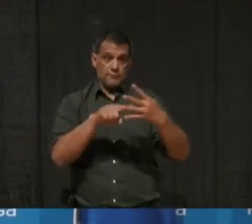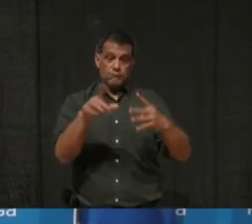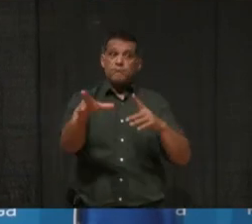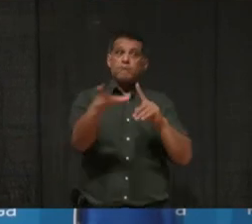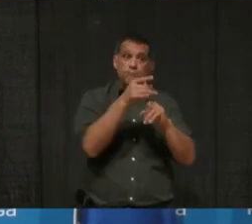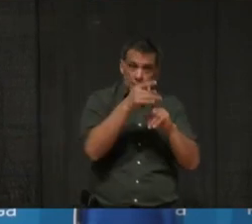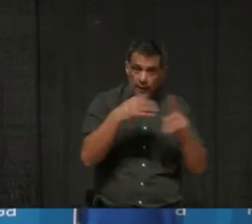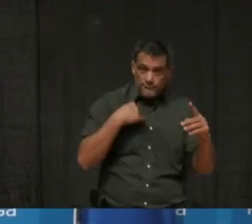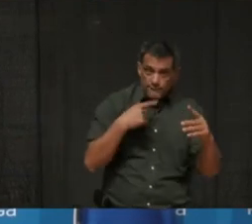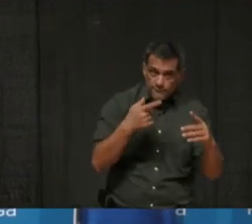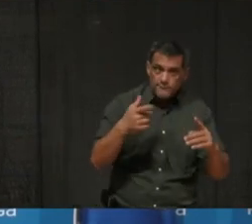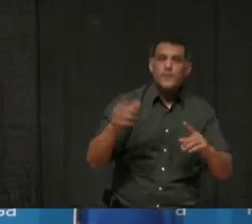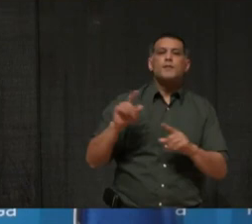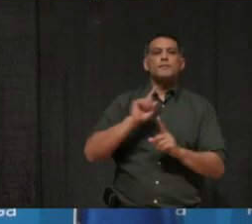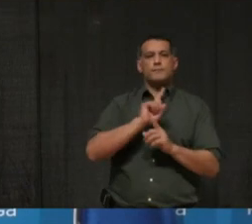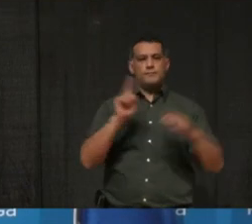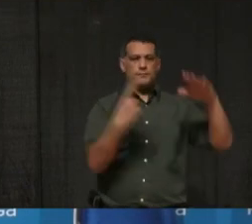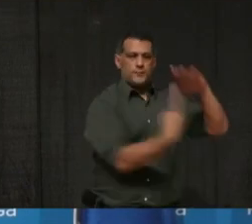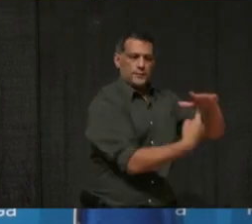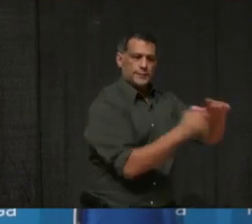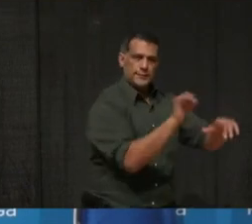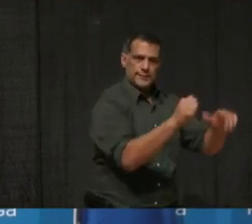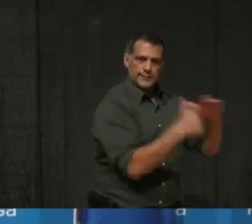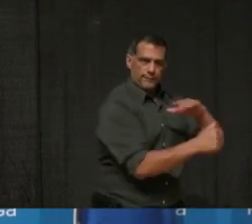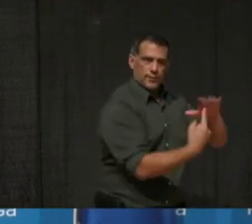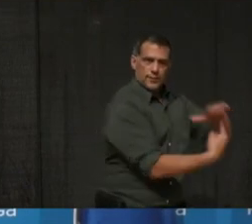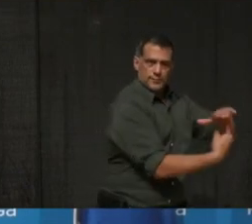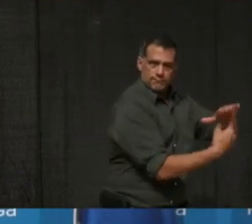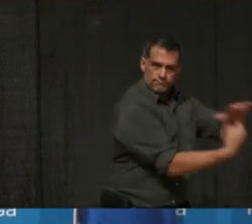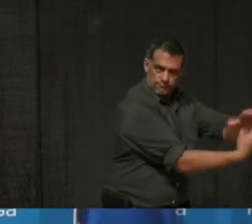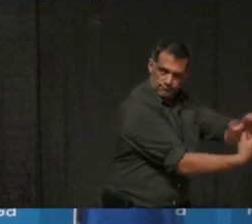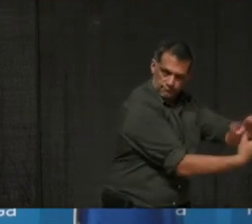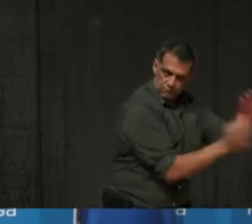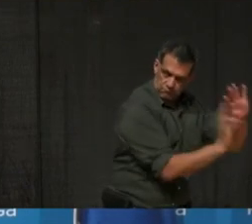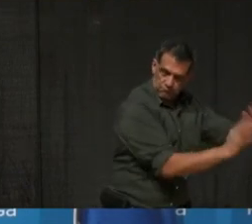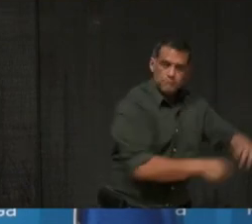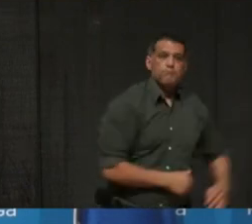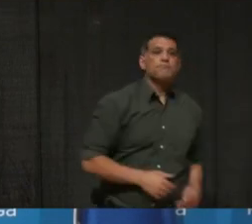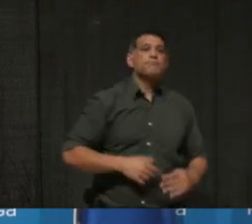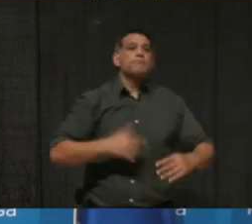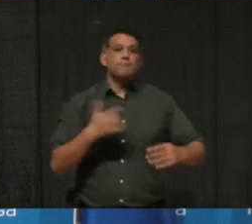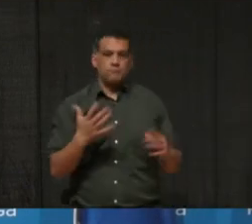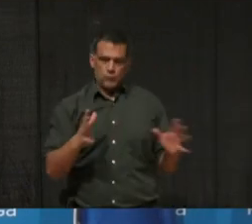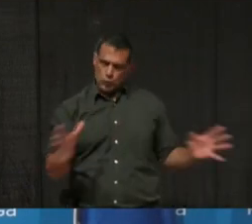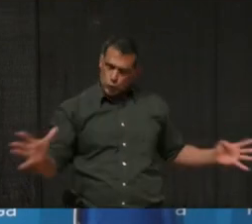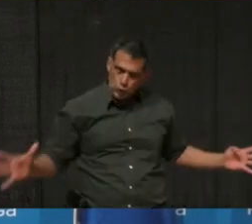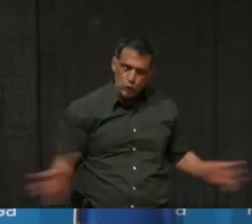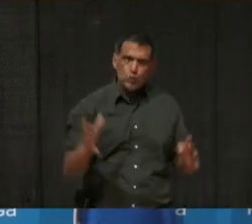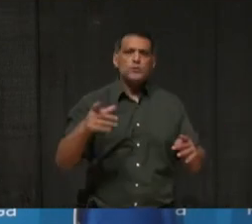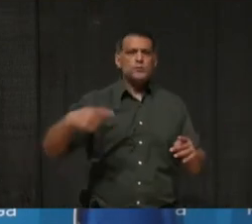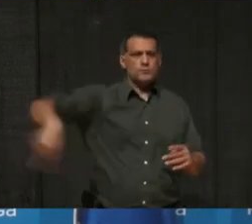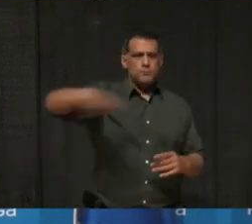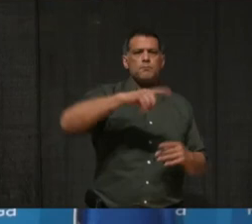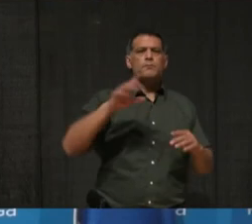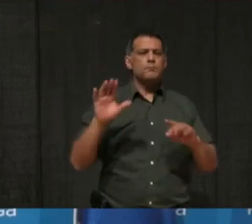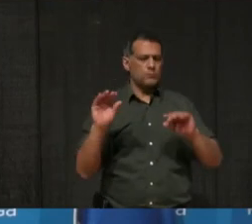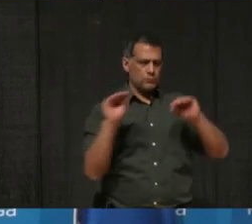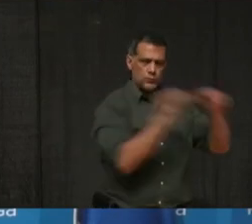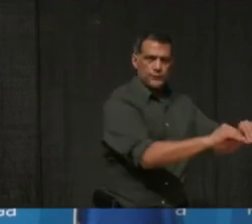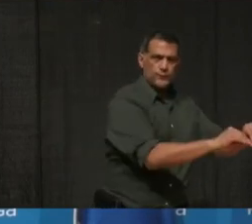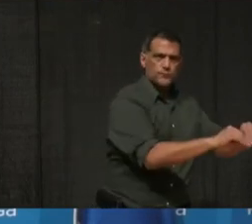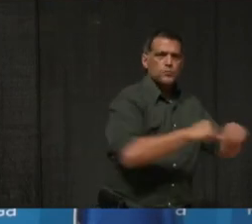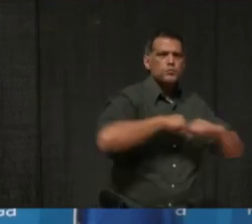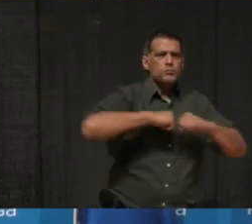can safely quarantine there. And I strongly encourage you to do so. If you do not have adequate space